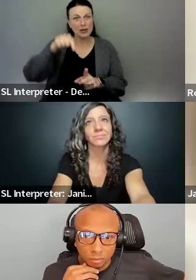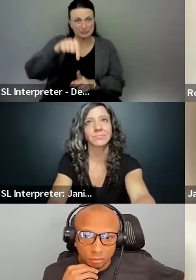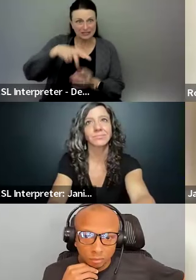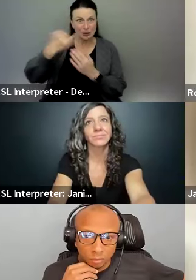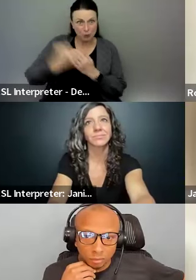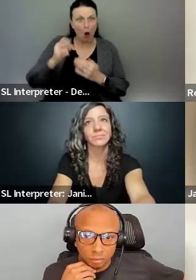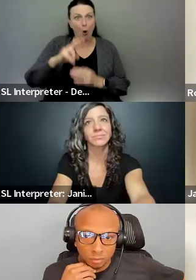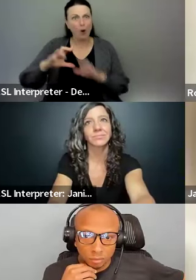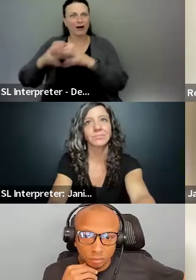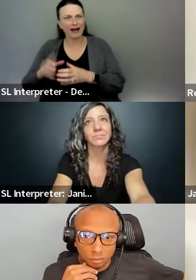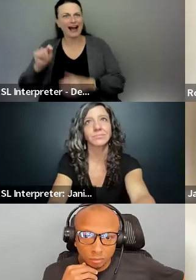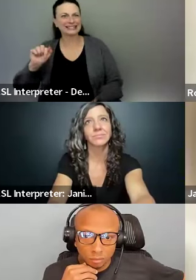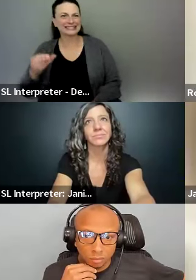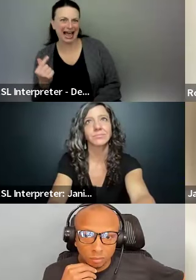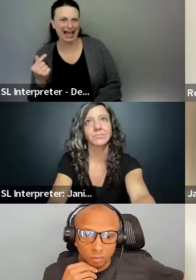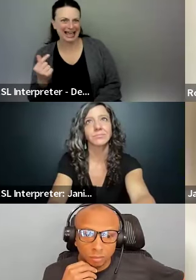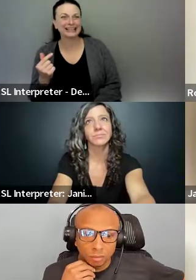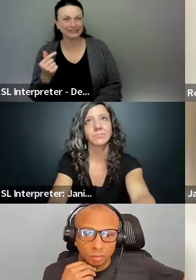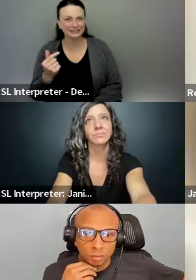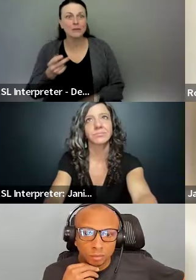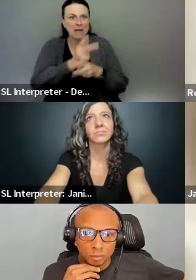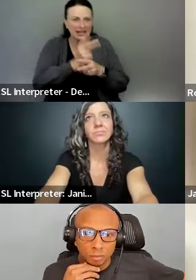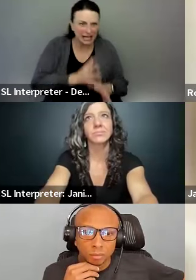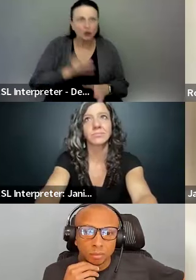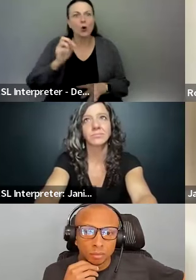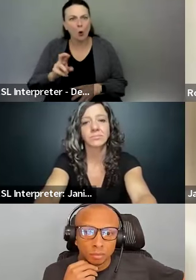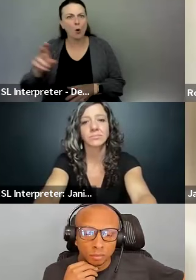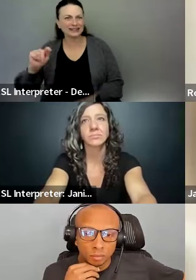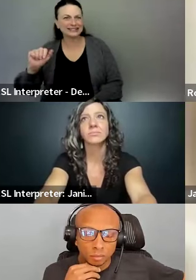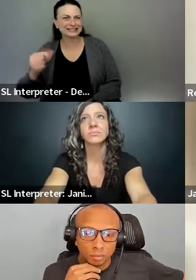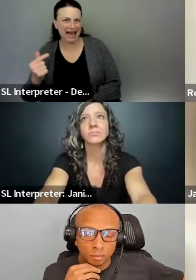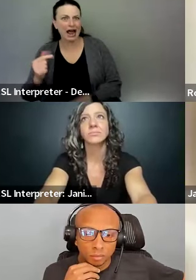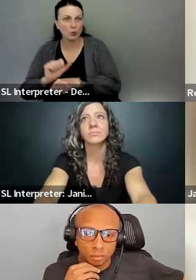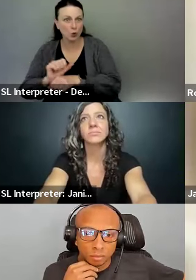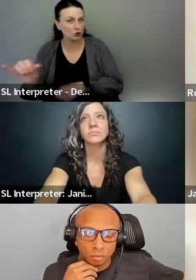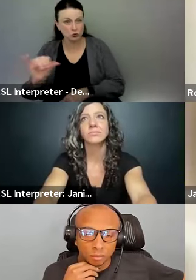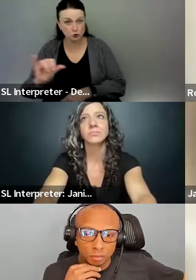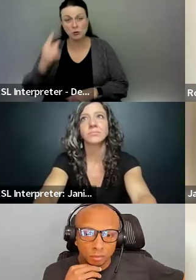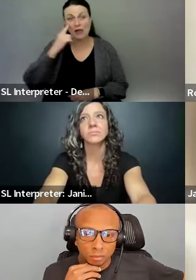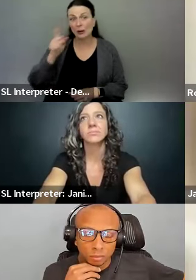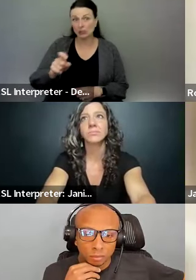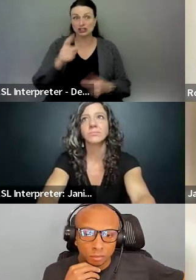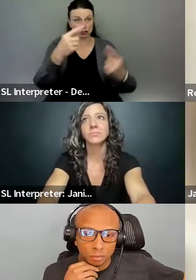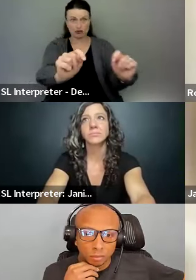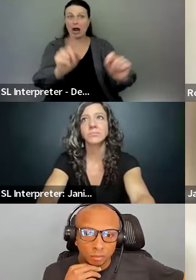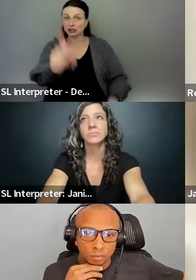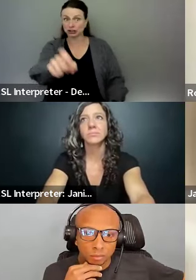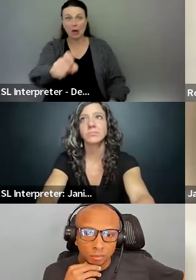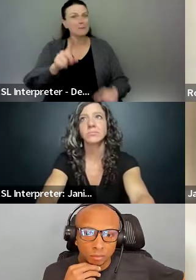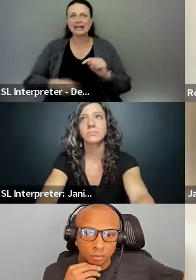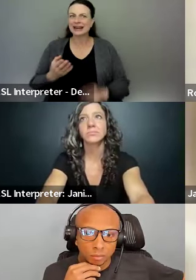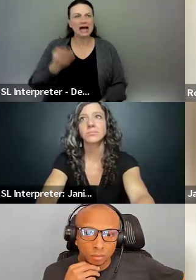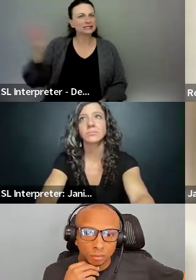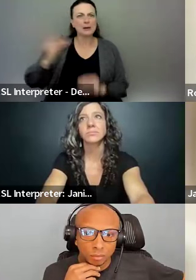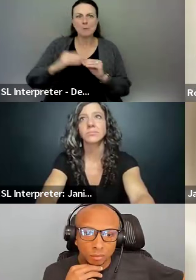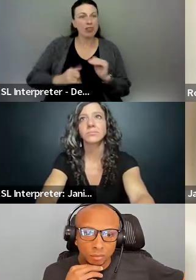tag, right? So you have to be a maintainer, or the tags work as well. So I think we should try that, but we cannot submit